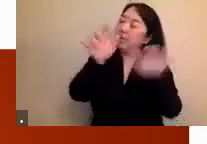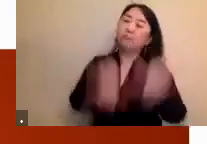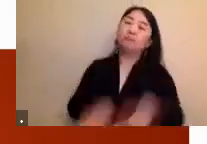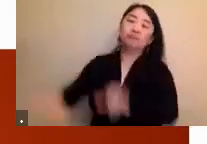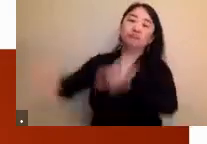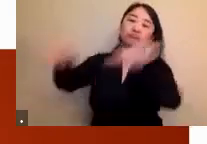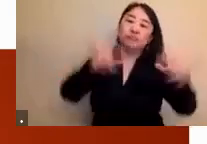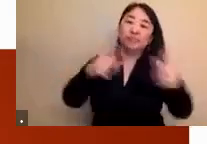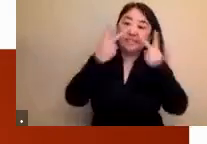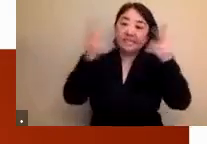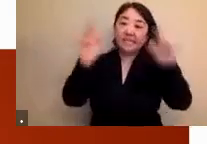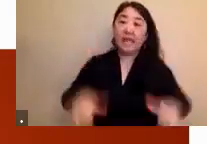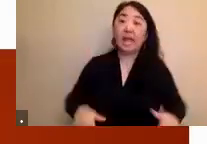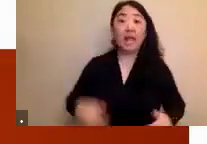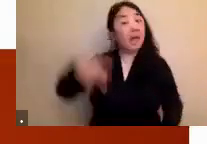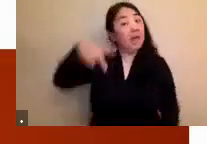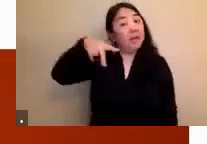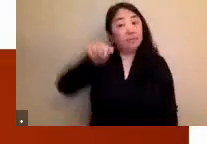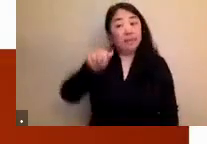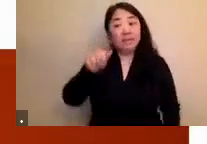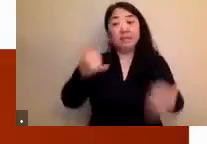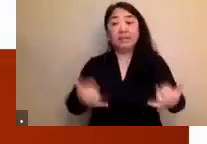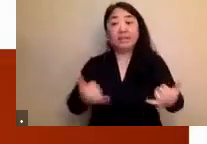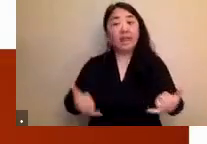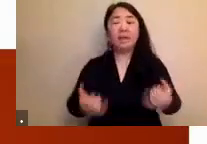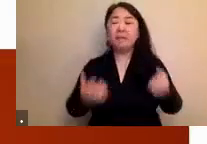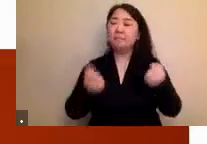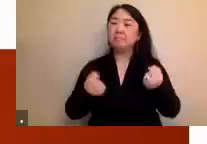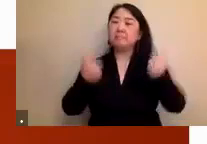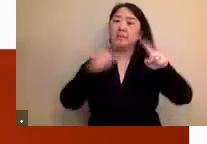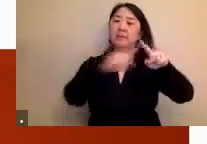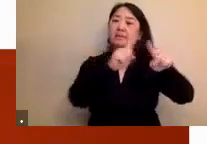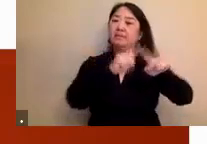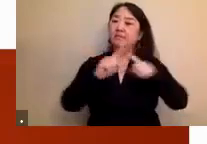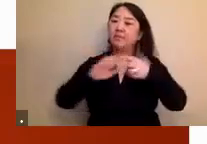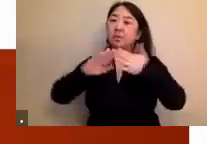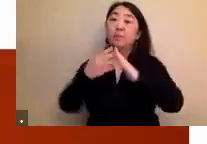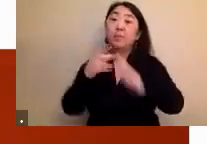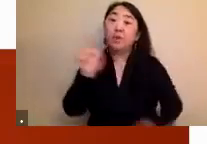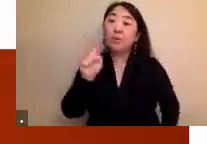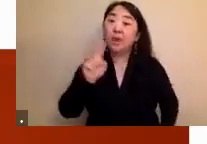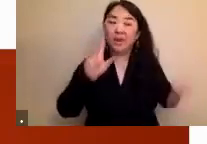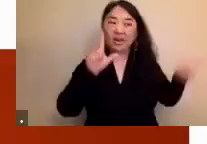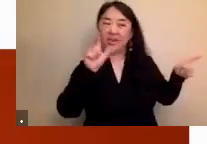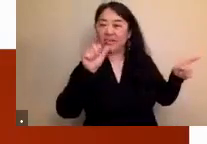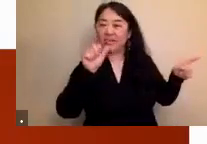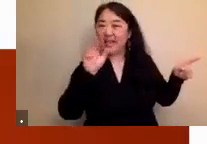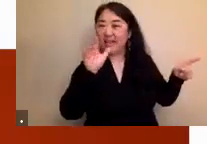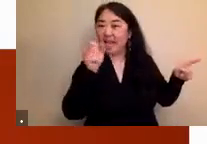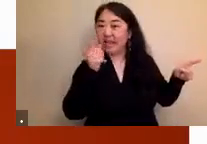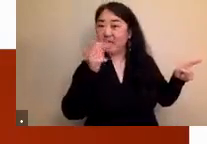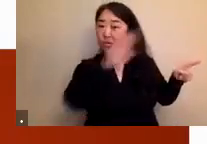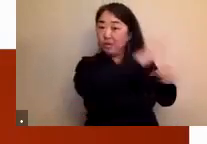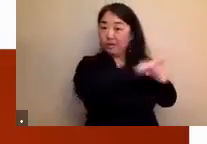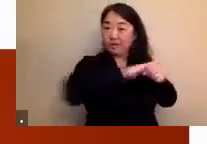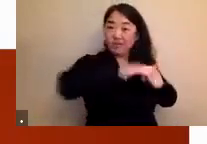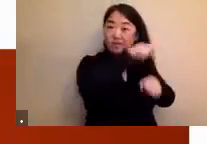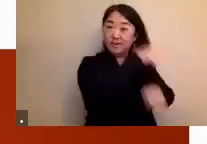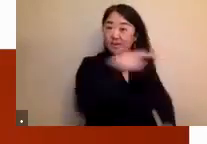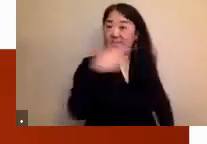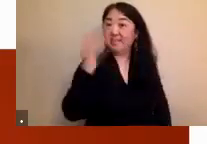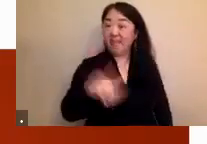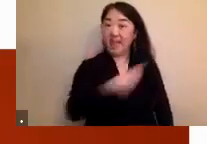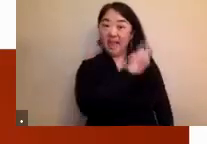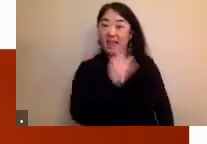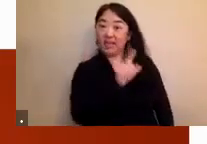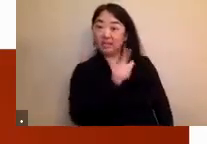even in Pennsylvania today, we have many communities in the Lancaster area and throughout who are